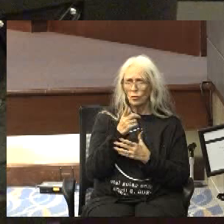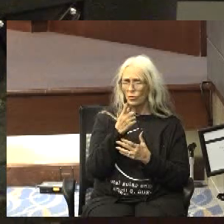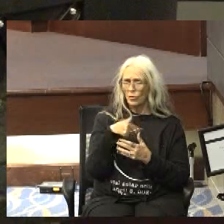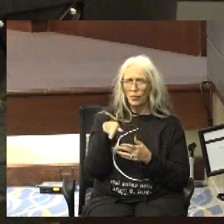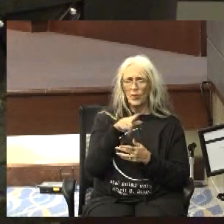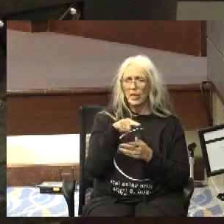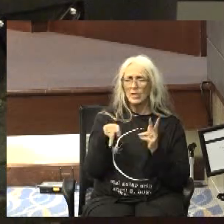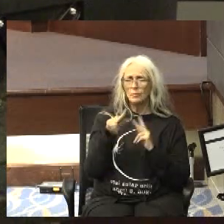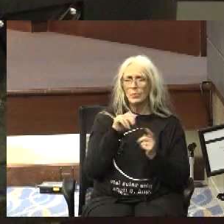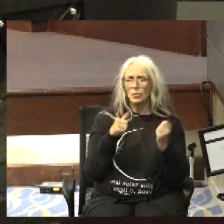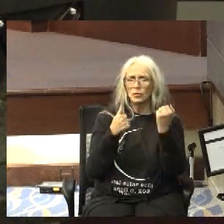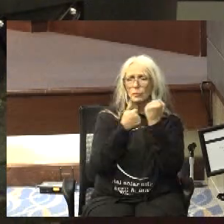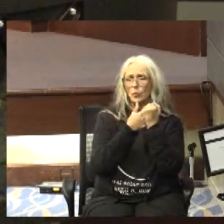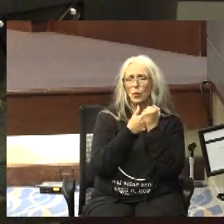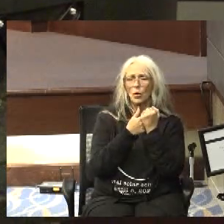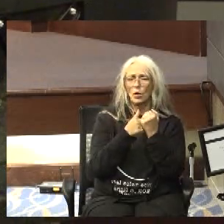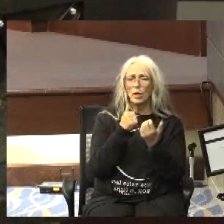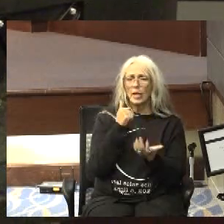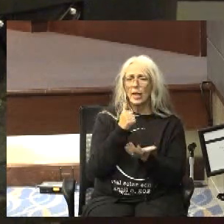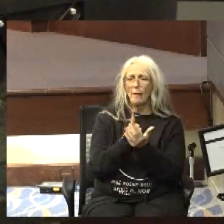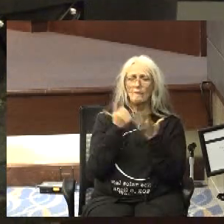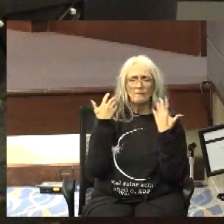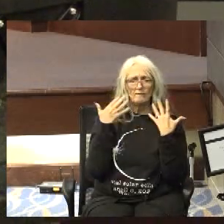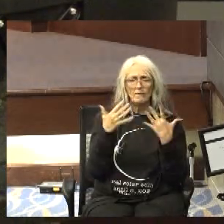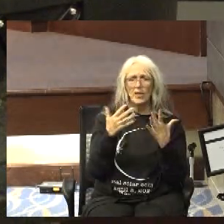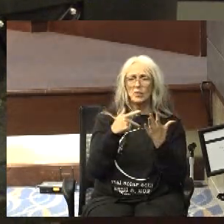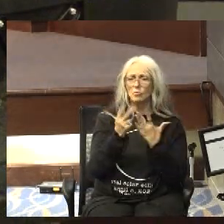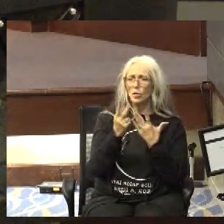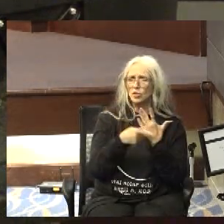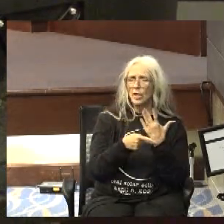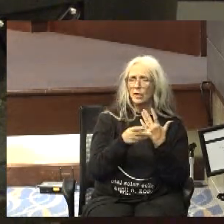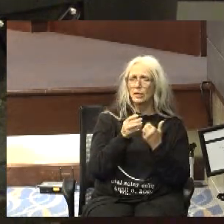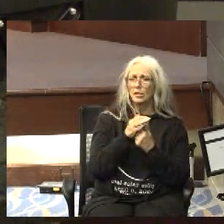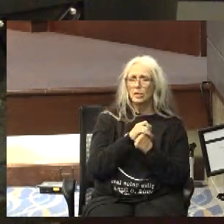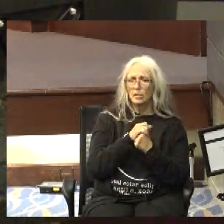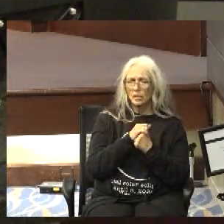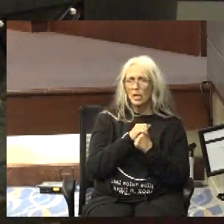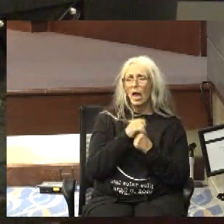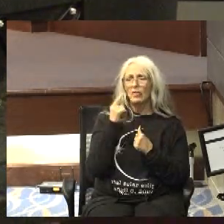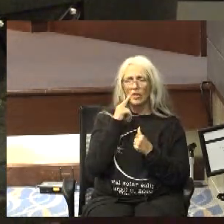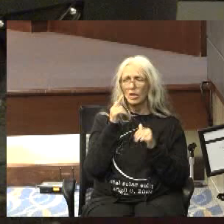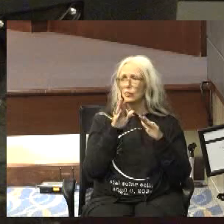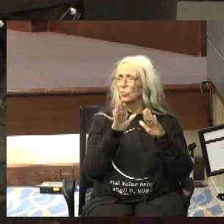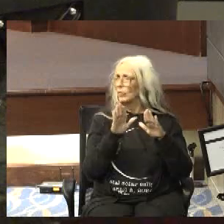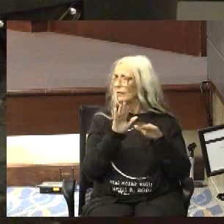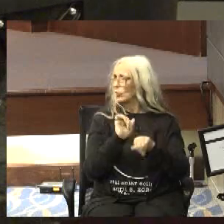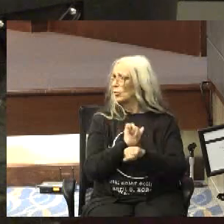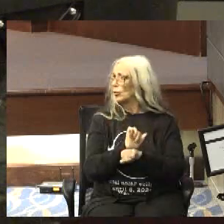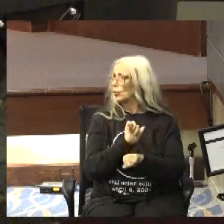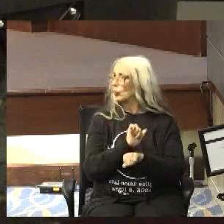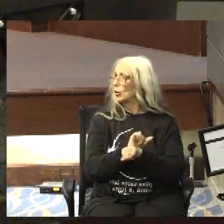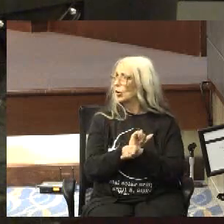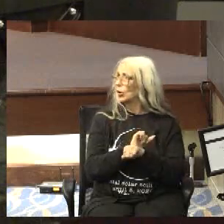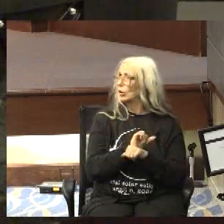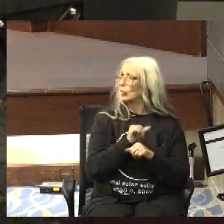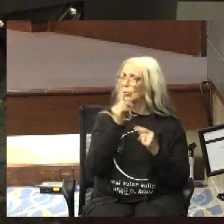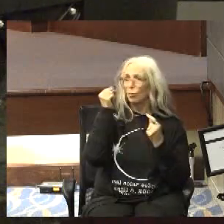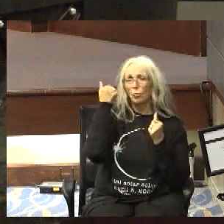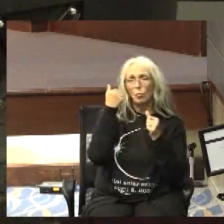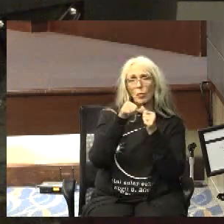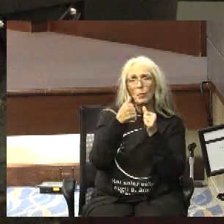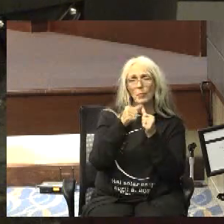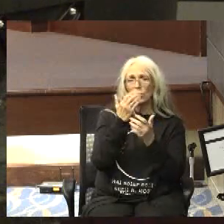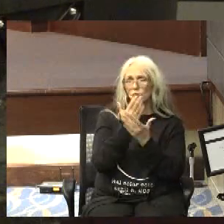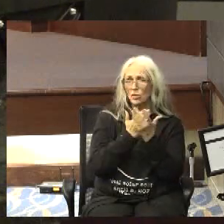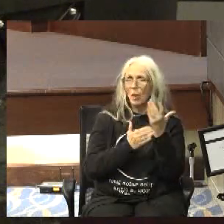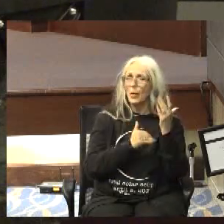up to help complete this project. And I think it's wonderful that we're commemorating some of these